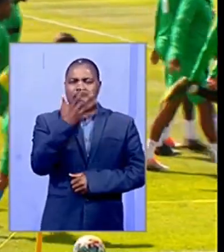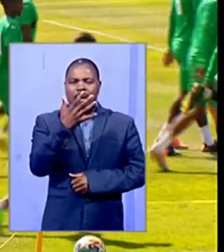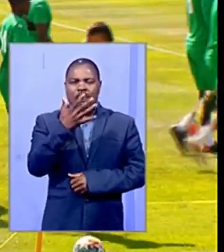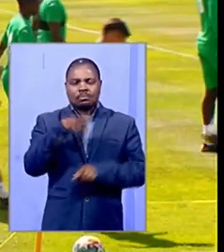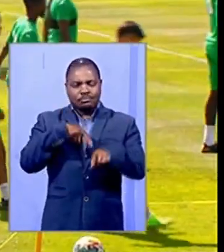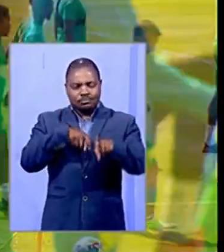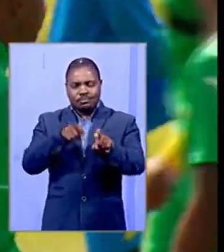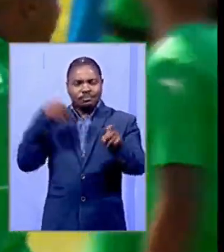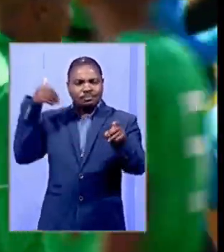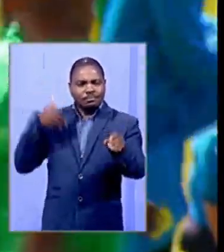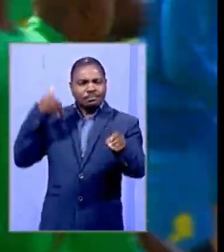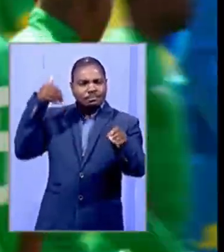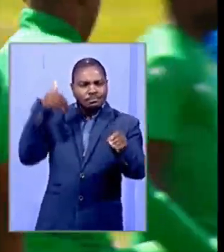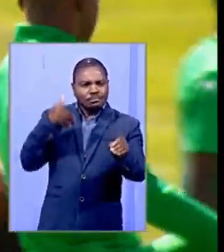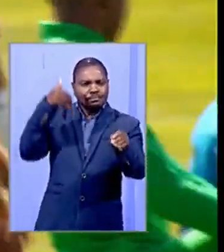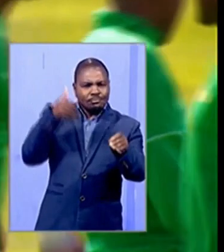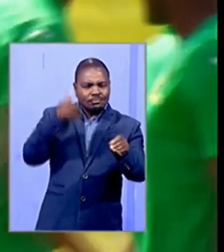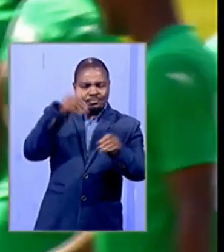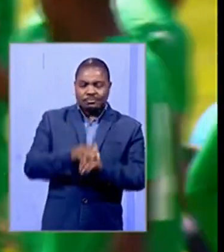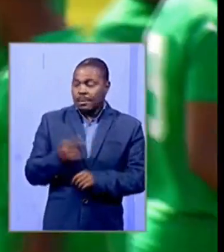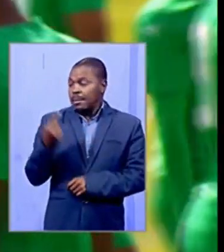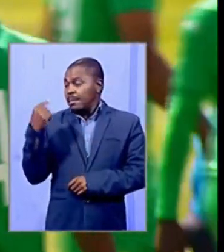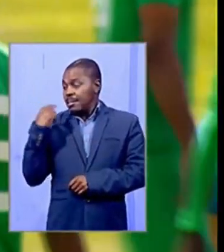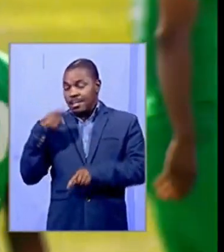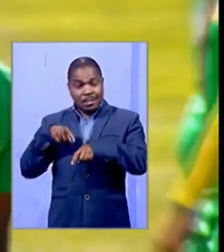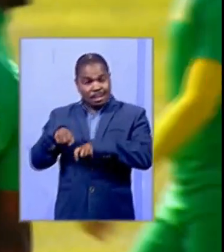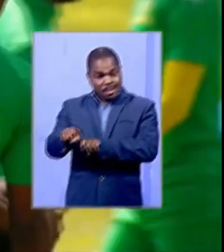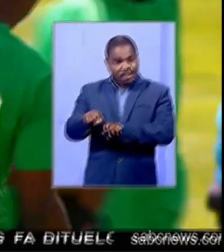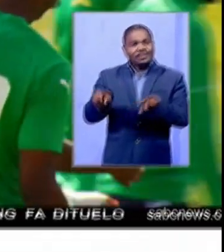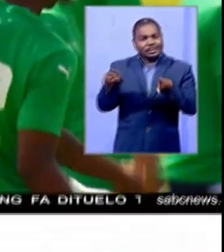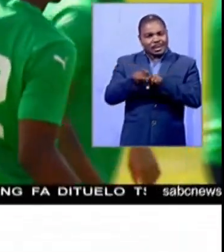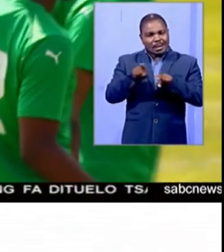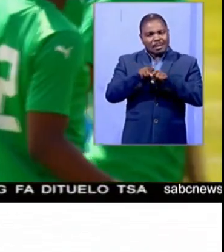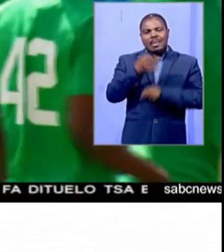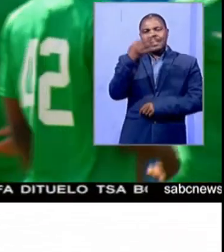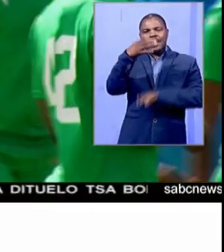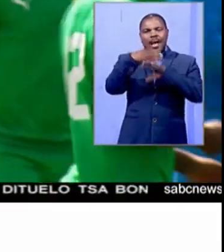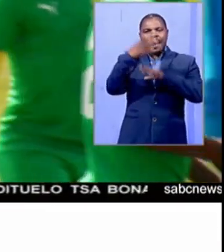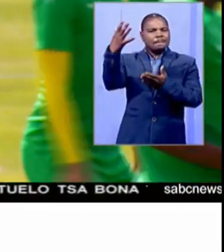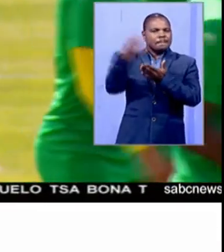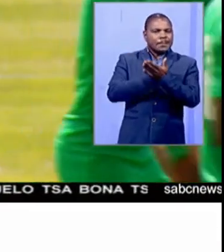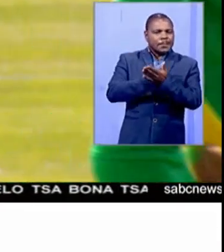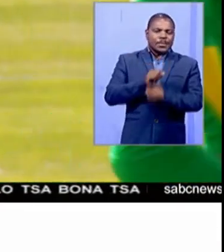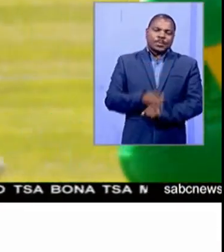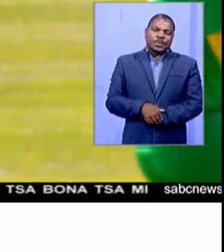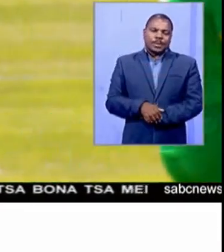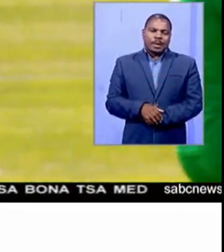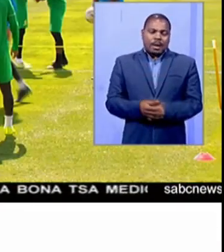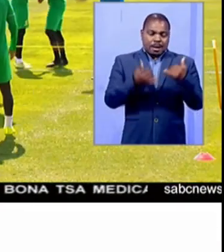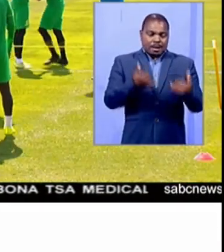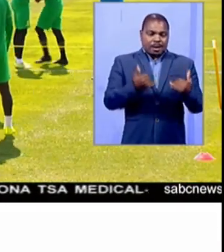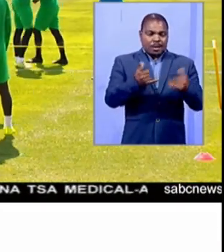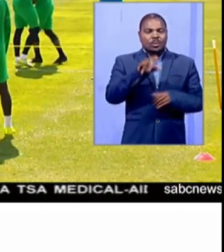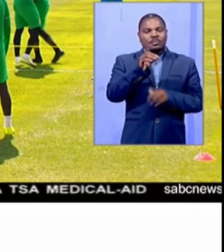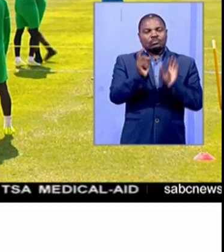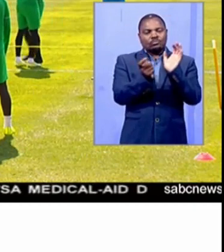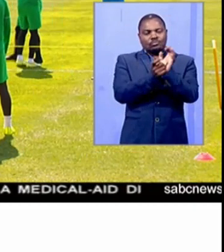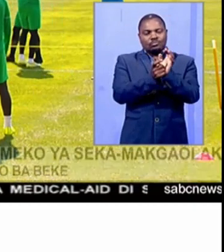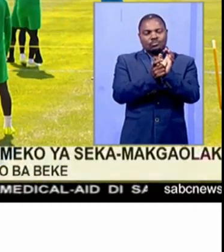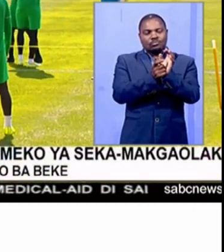ka tatelano. Mo sehleng sa go feta ba fentše dibjana tše 3. Gabjale ba di goga pele mo go